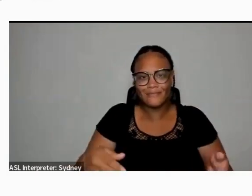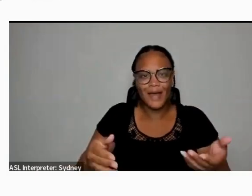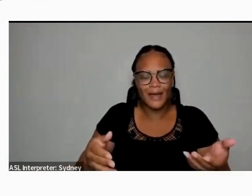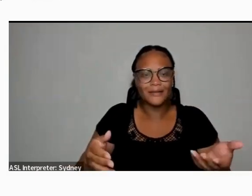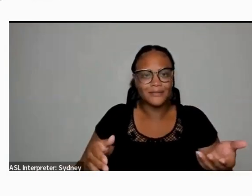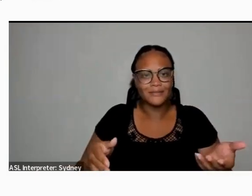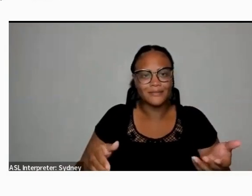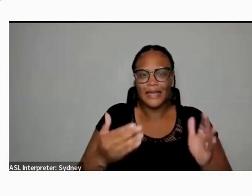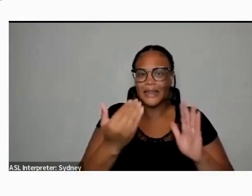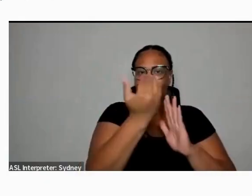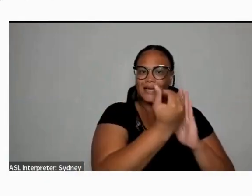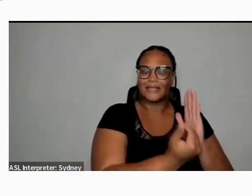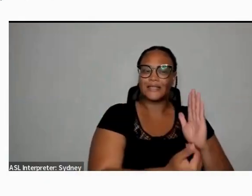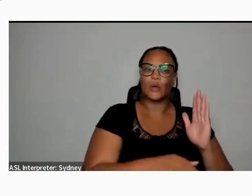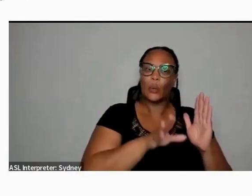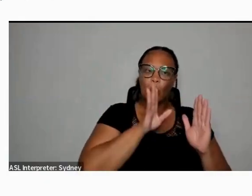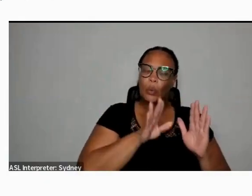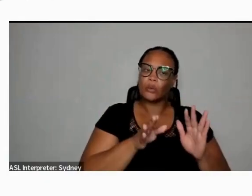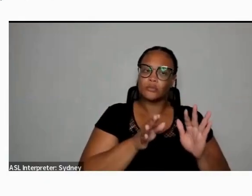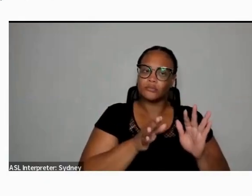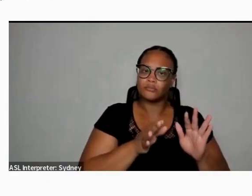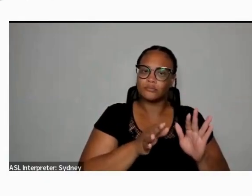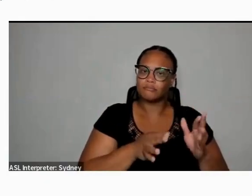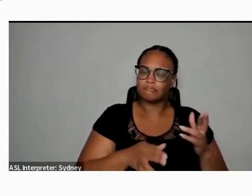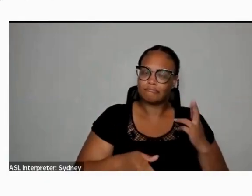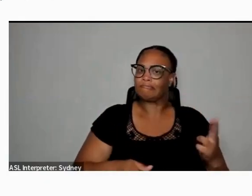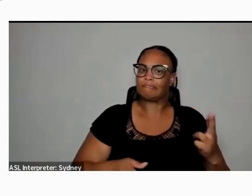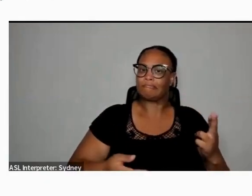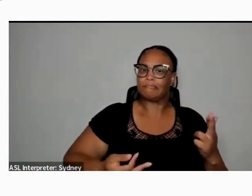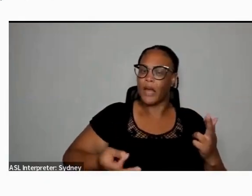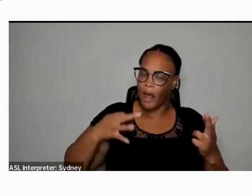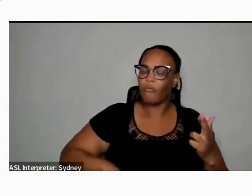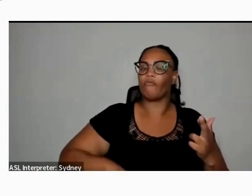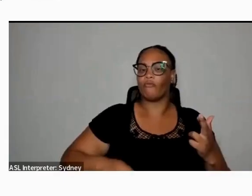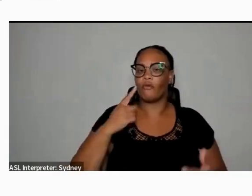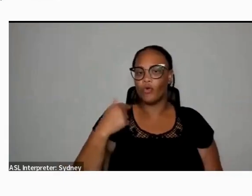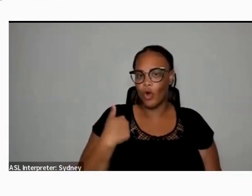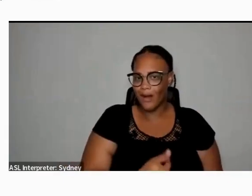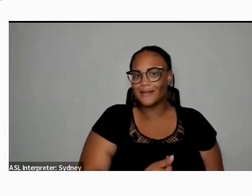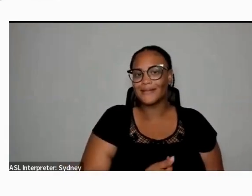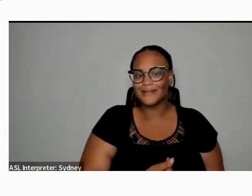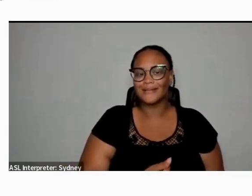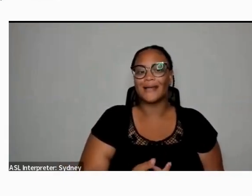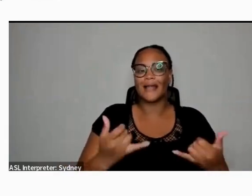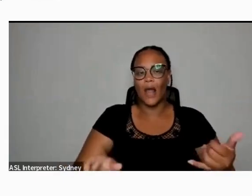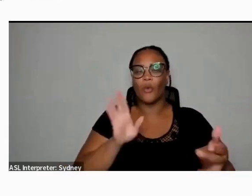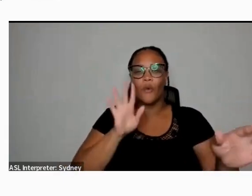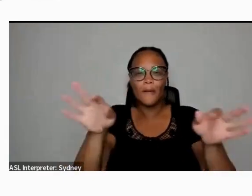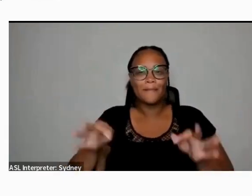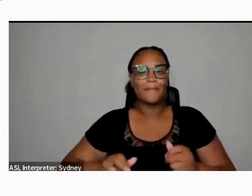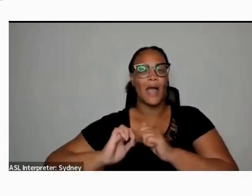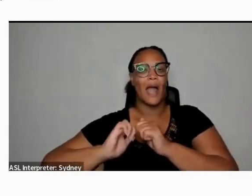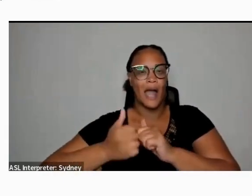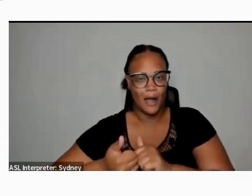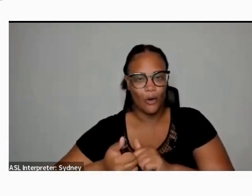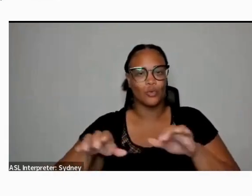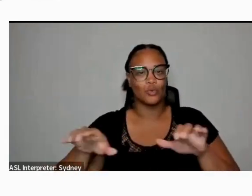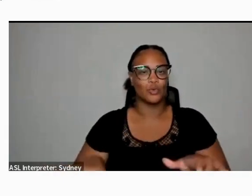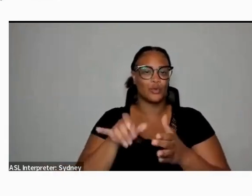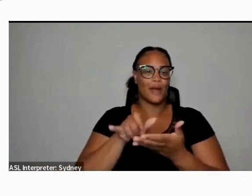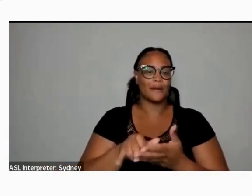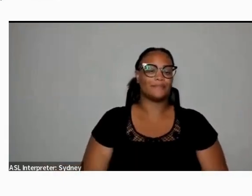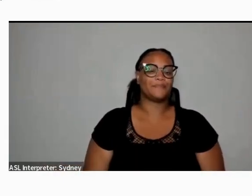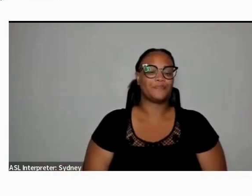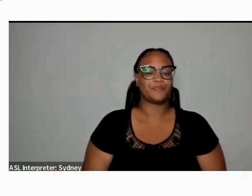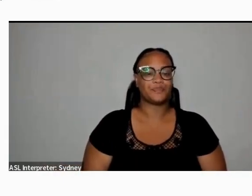best friend. Really thinking about that. And we're going to talk a little bit about how to do that. I think making